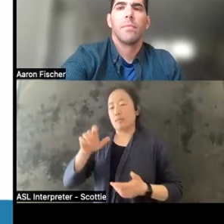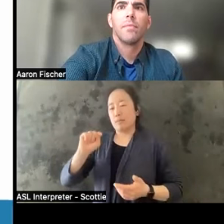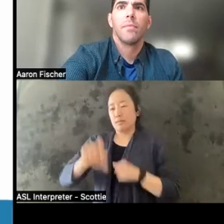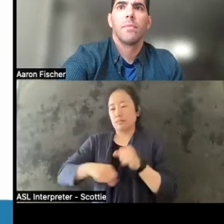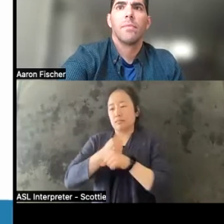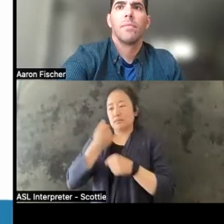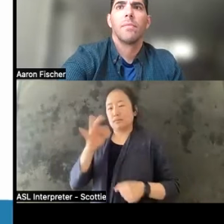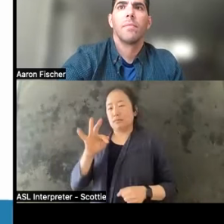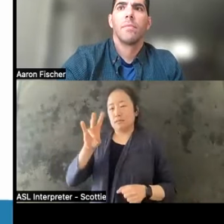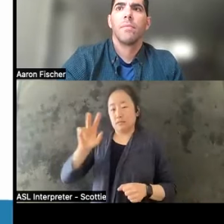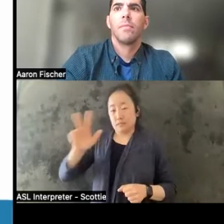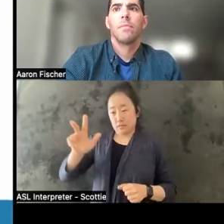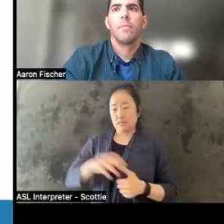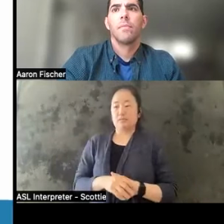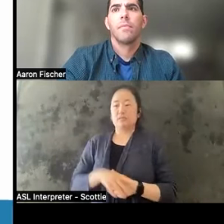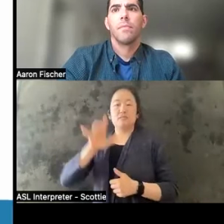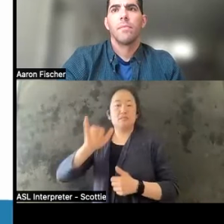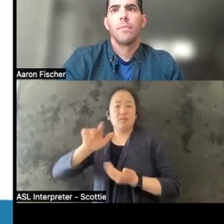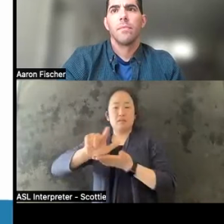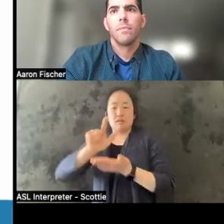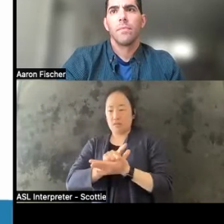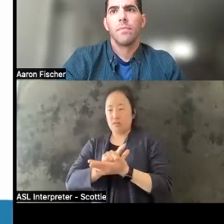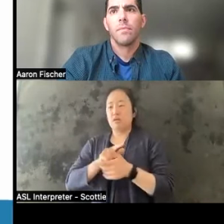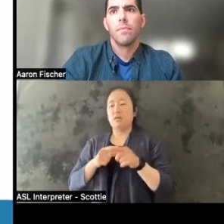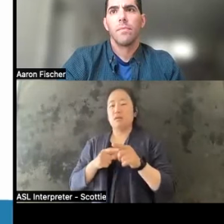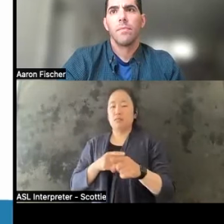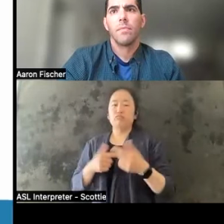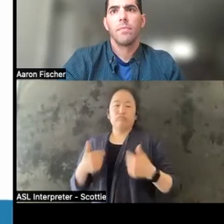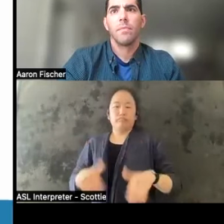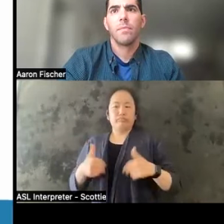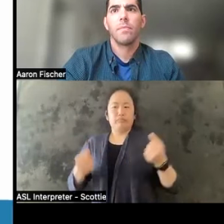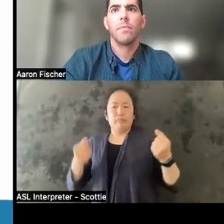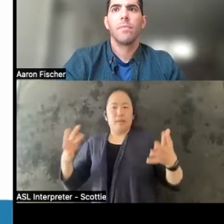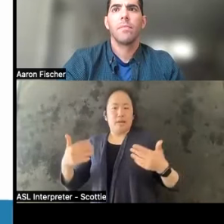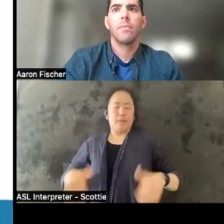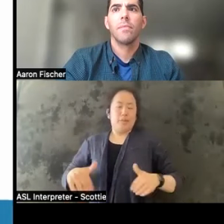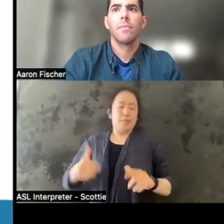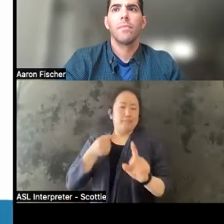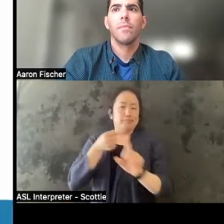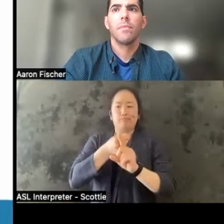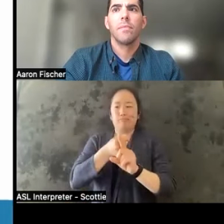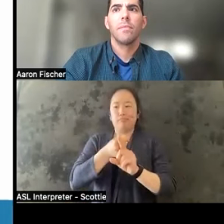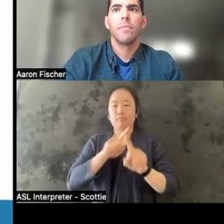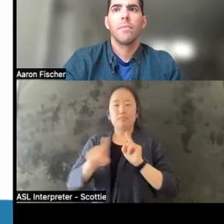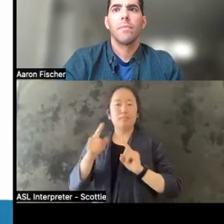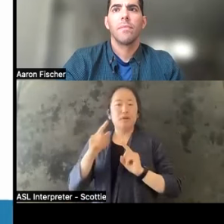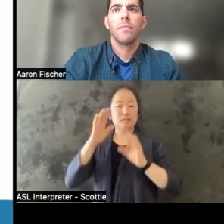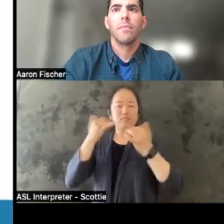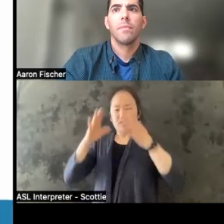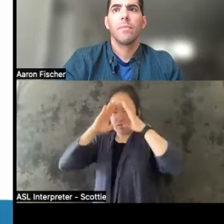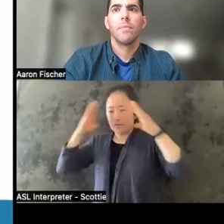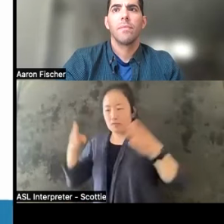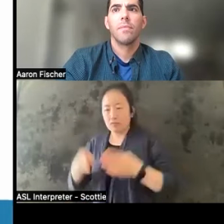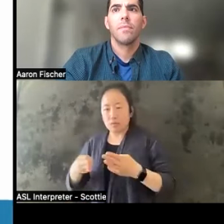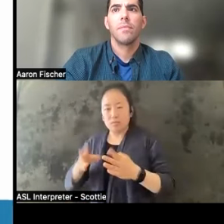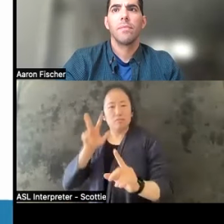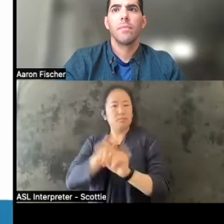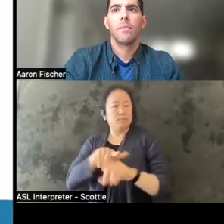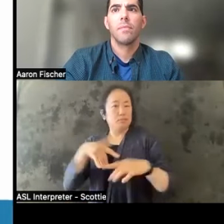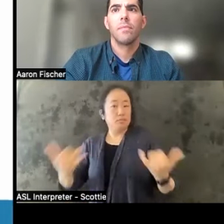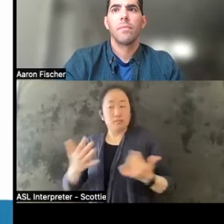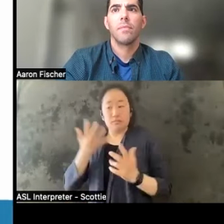this law did a lot of things, but the part that we're going to be talking about or referencing, or that is relevant to